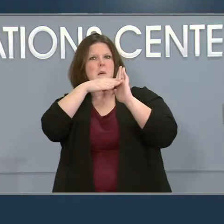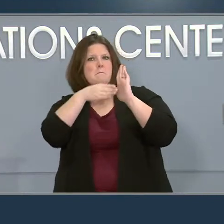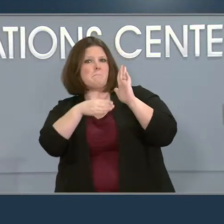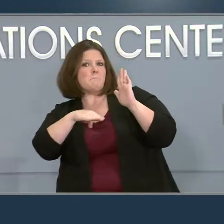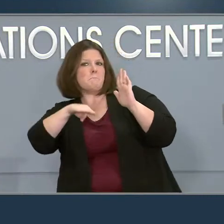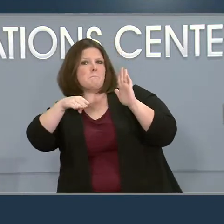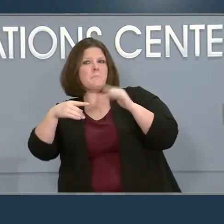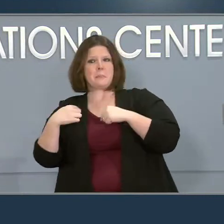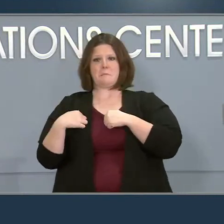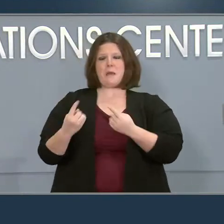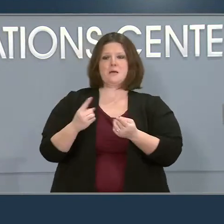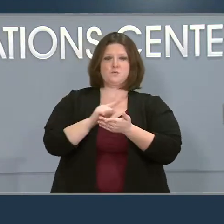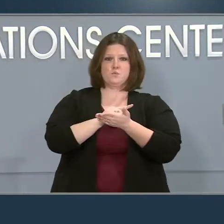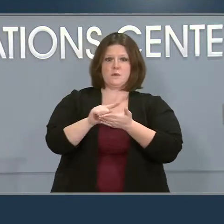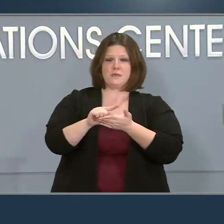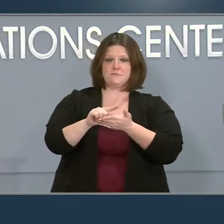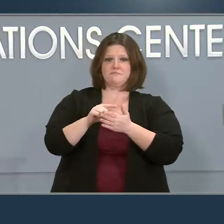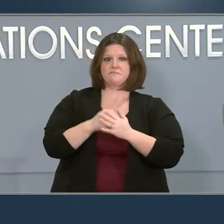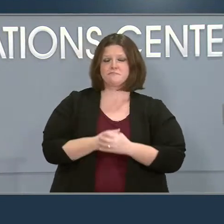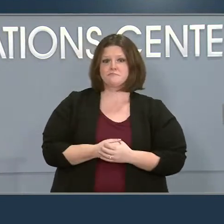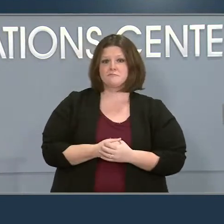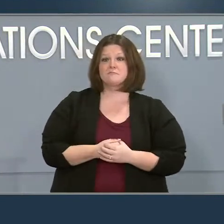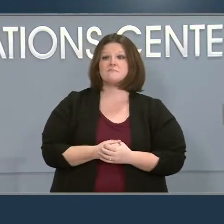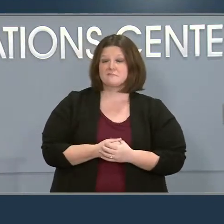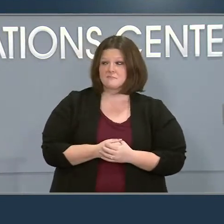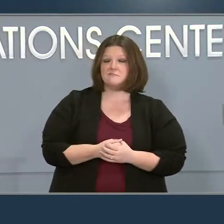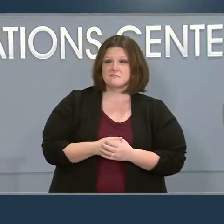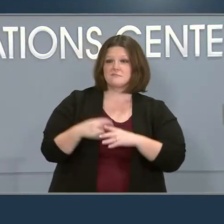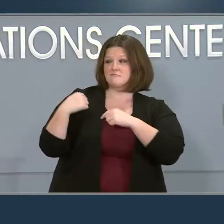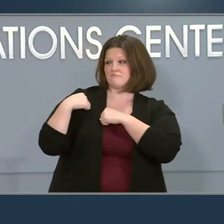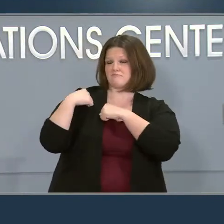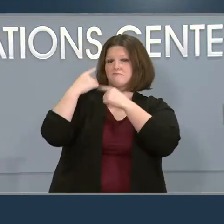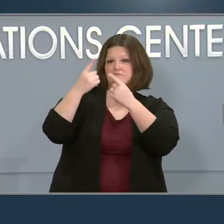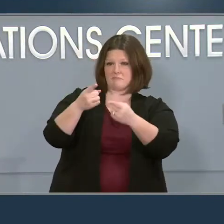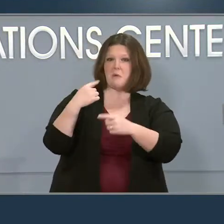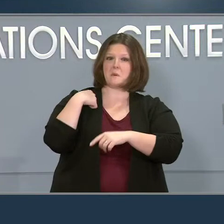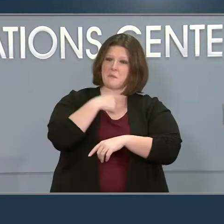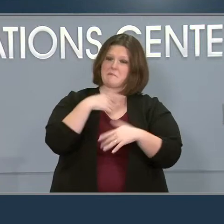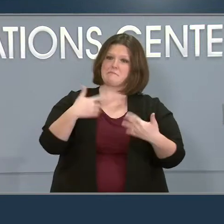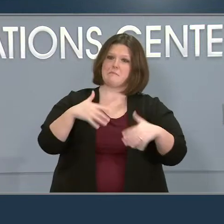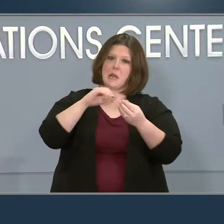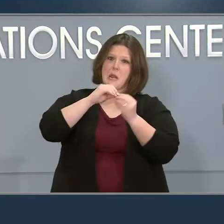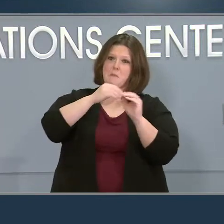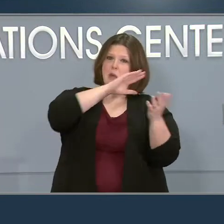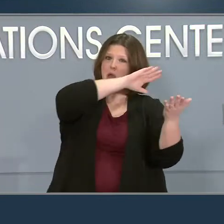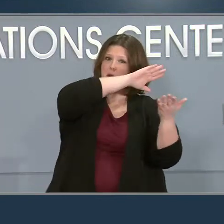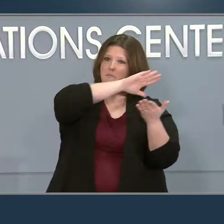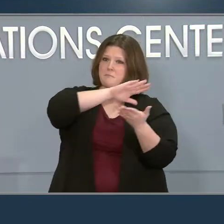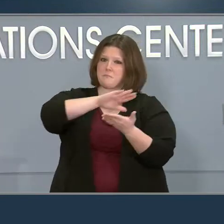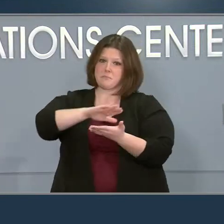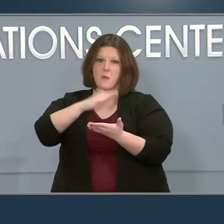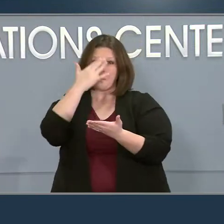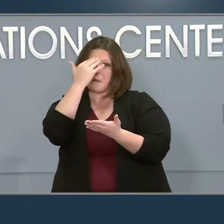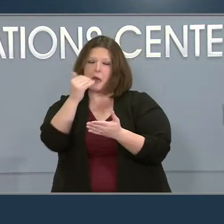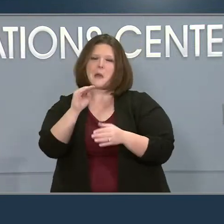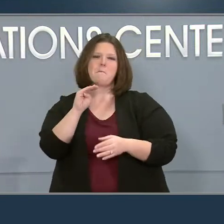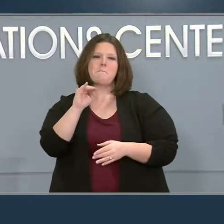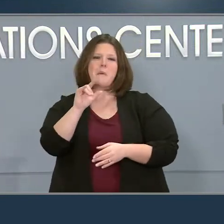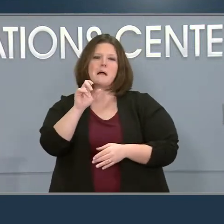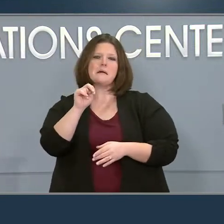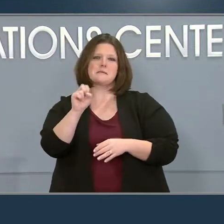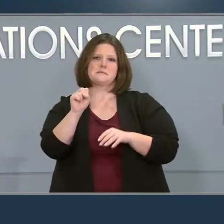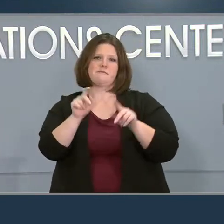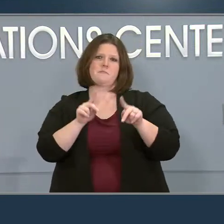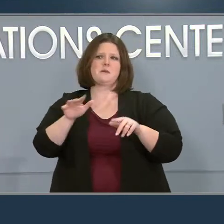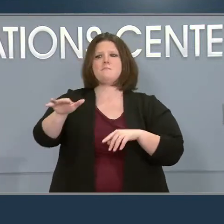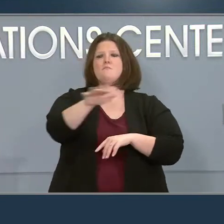the past week. Now, we've made incredible progress as millions of North Carolinians have gotten vaccinated to protect